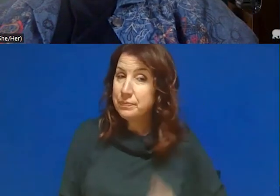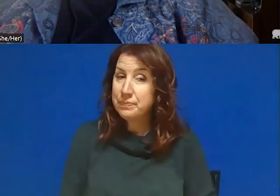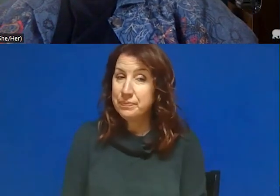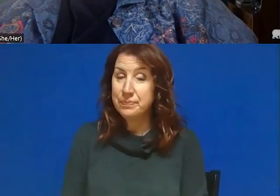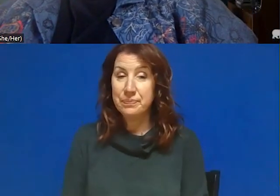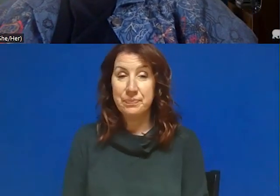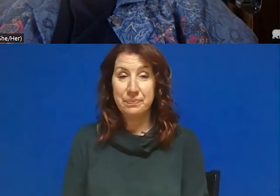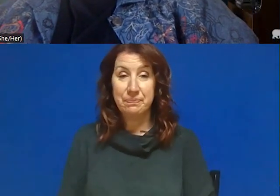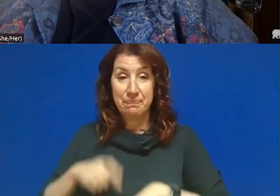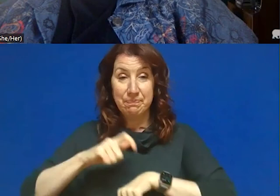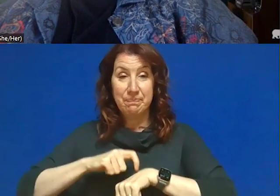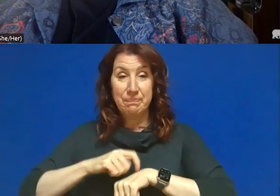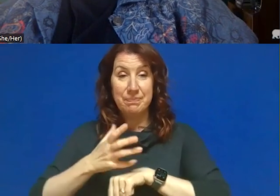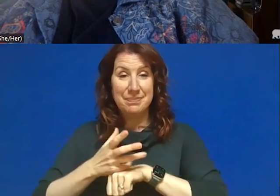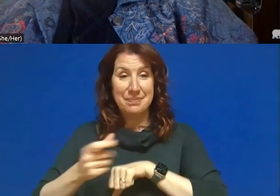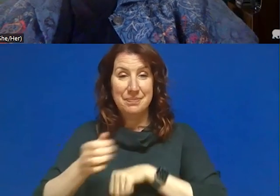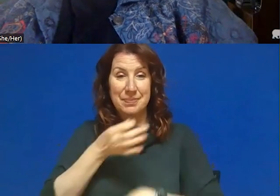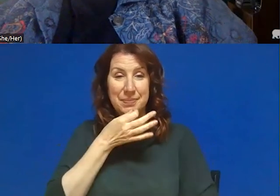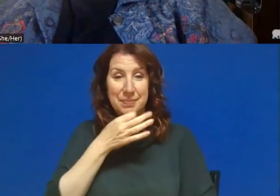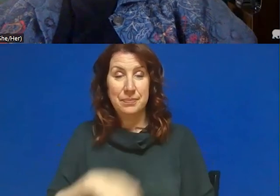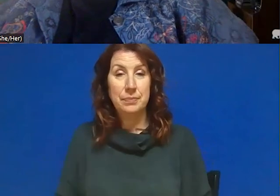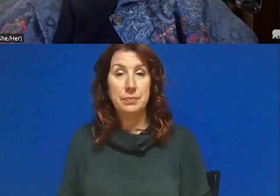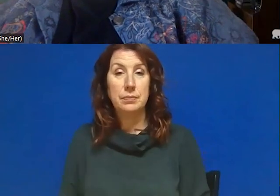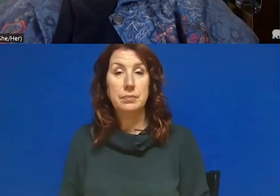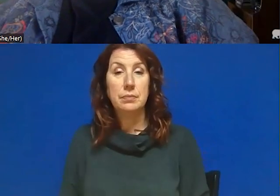because soon our time will be up. Yeah.